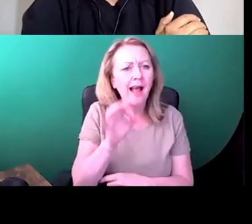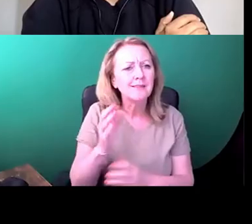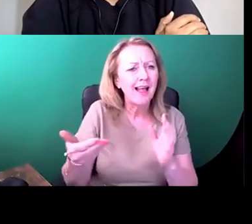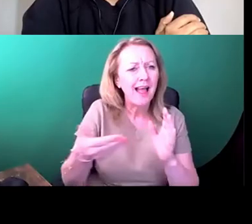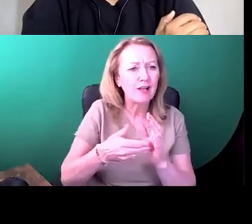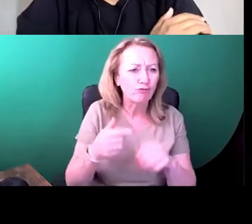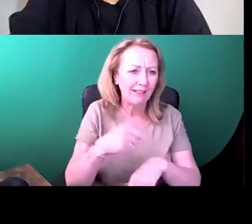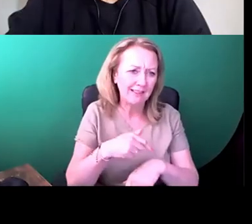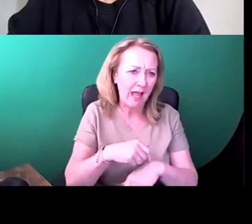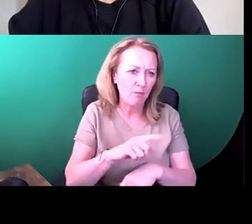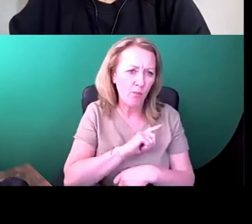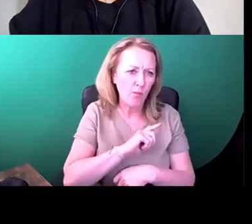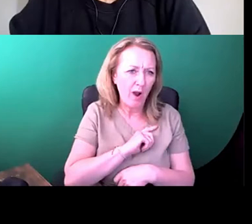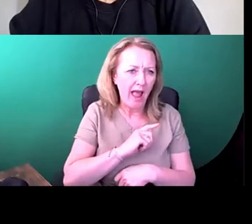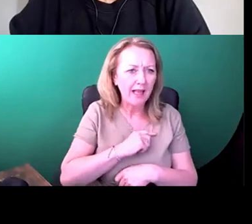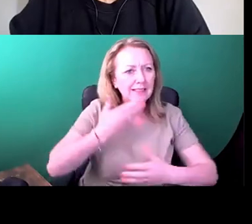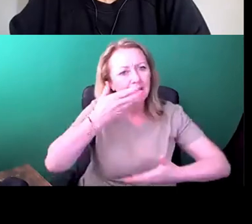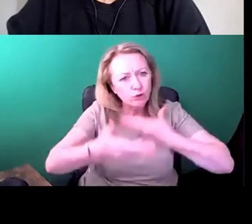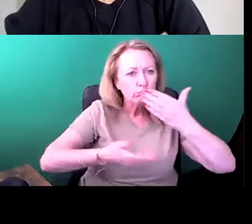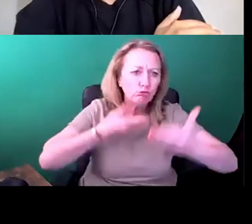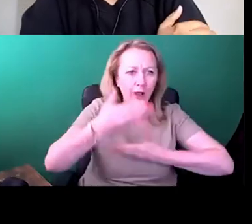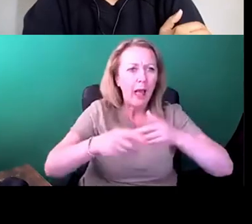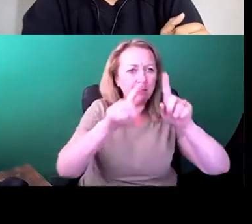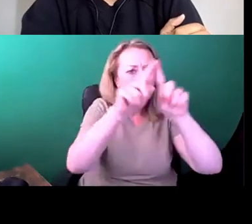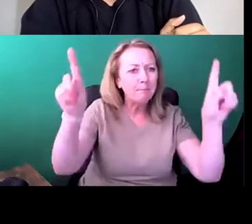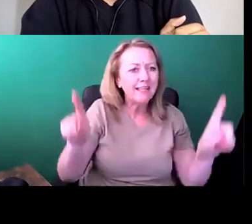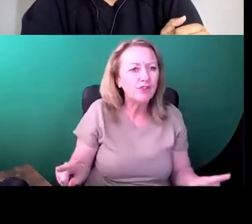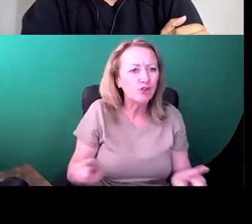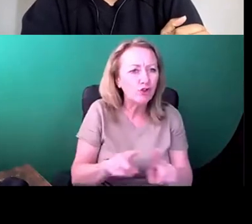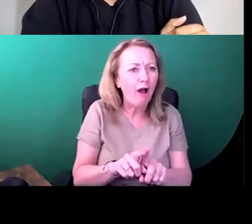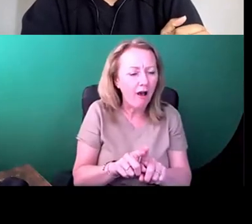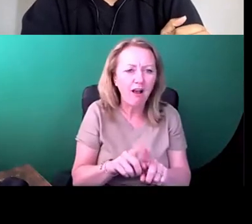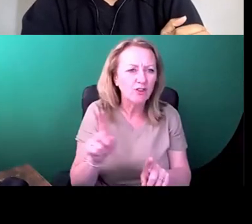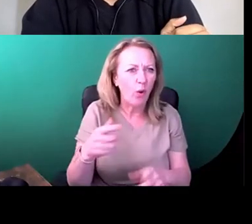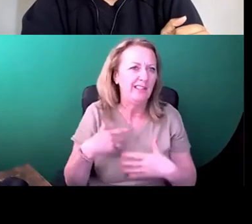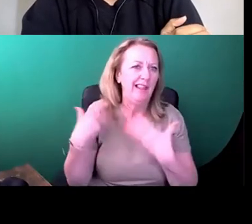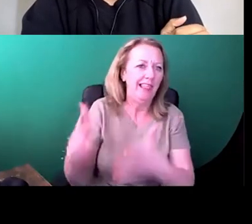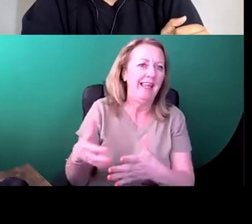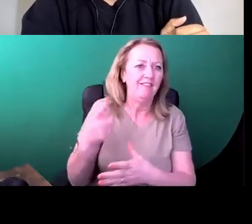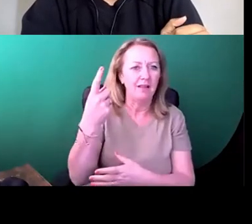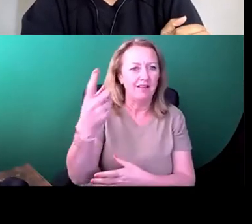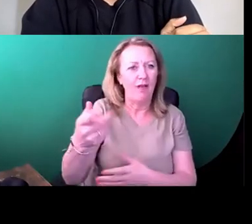audio describing some of those images. I haven't just let it drift.